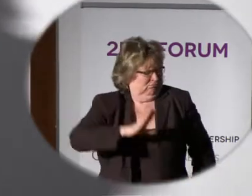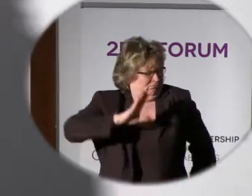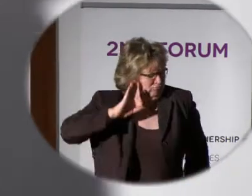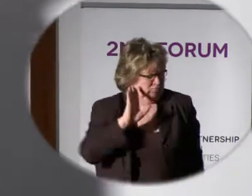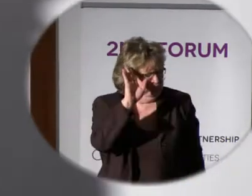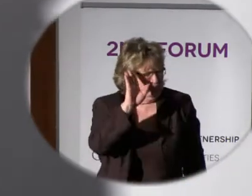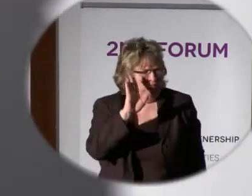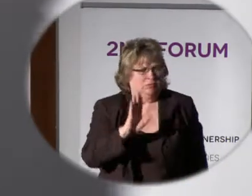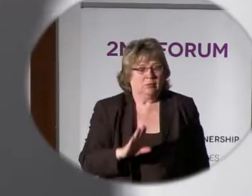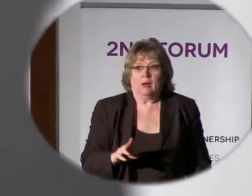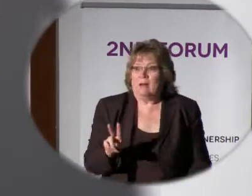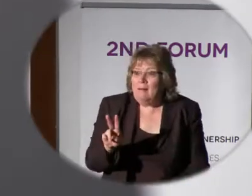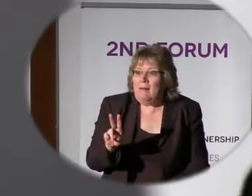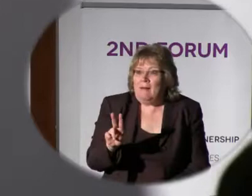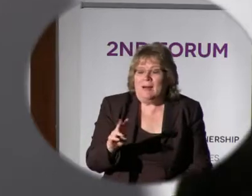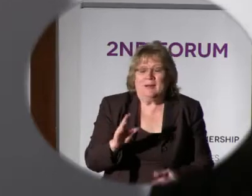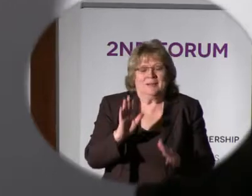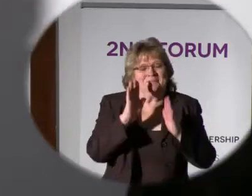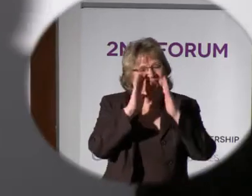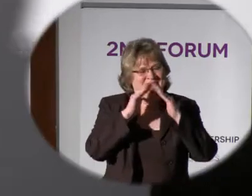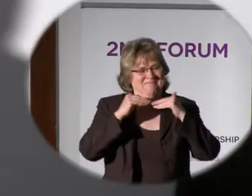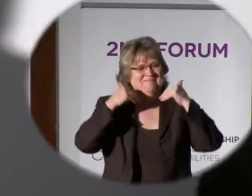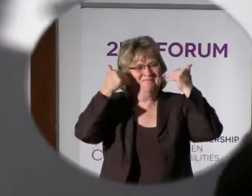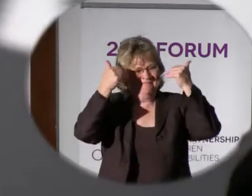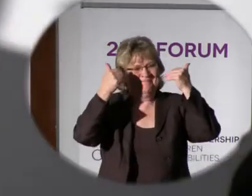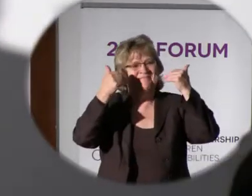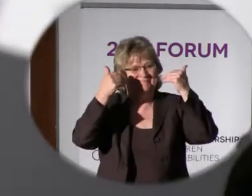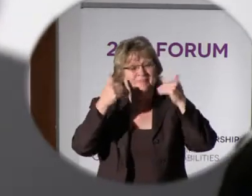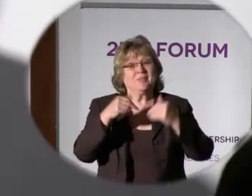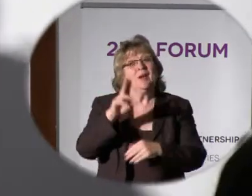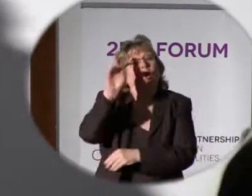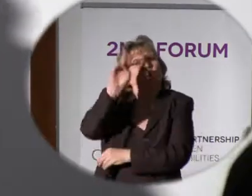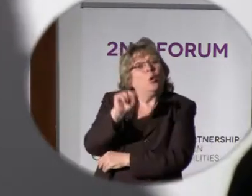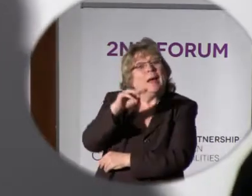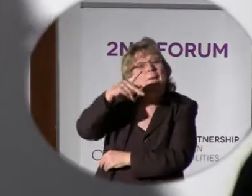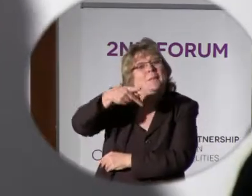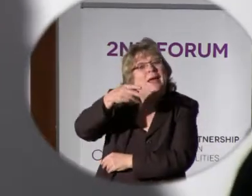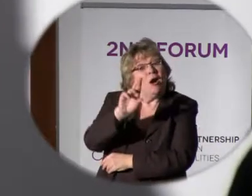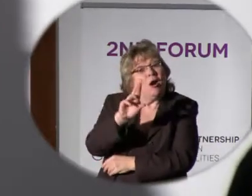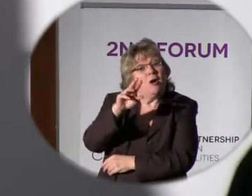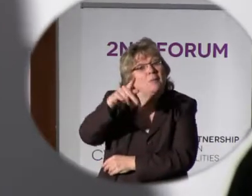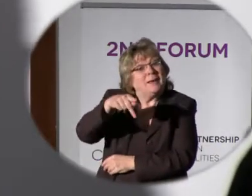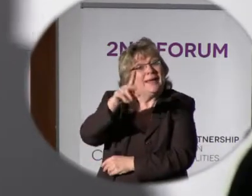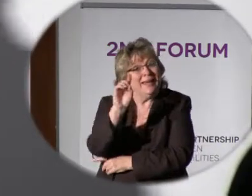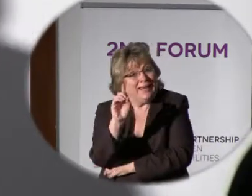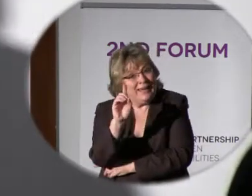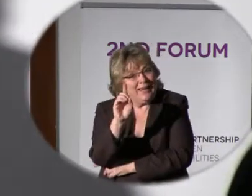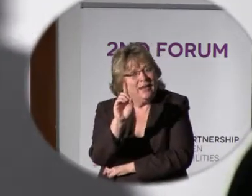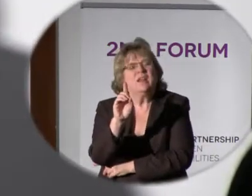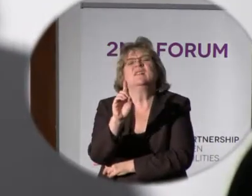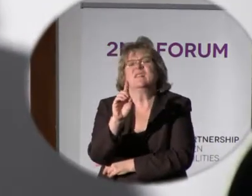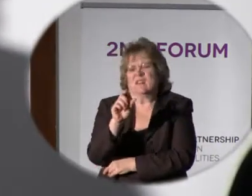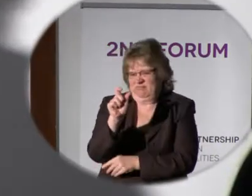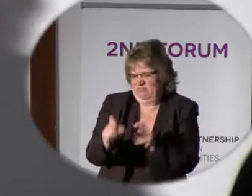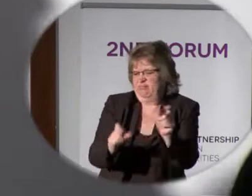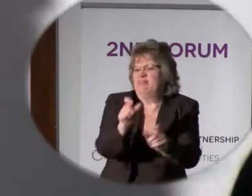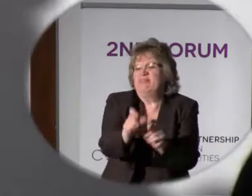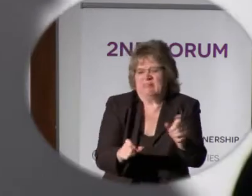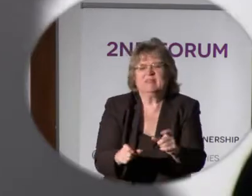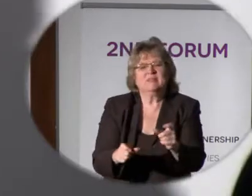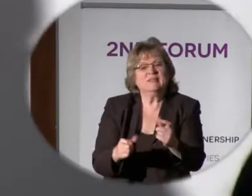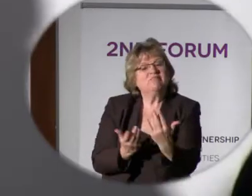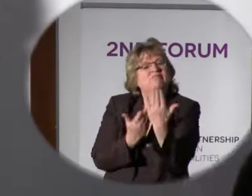we are very happy that the role of the UNPRPD was specifically acknowledged in the outcome